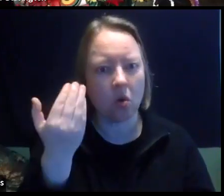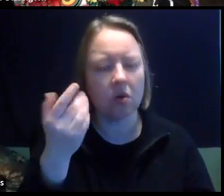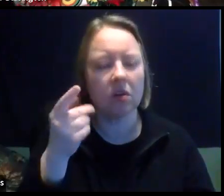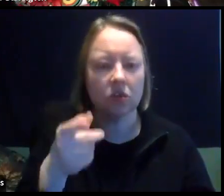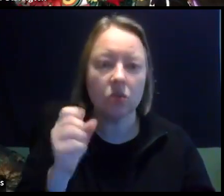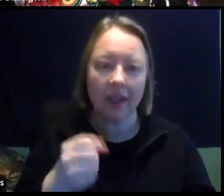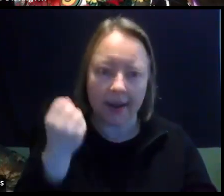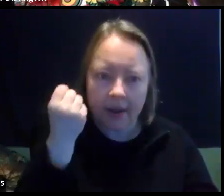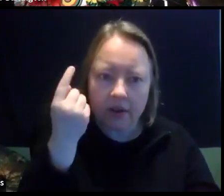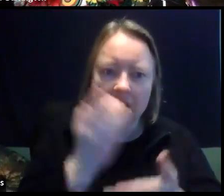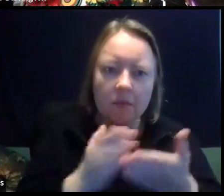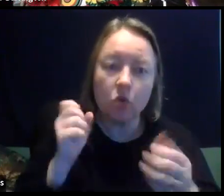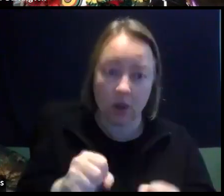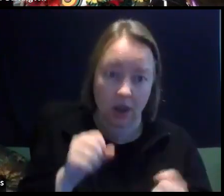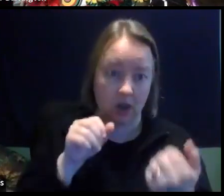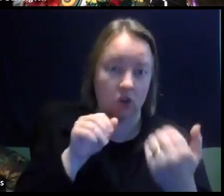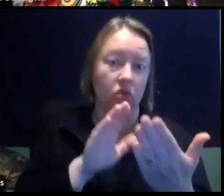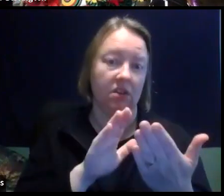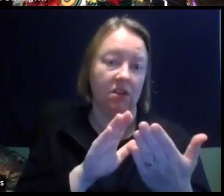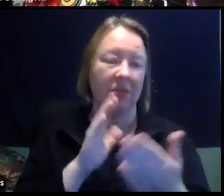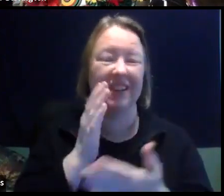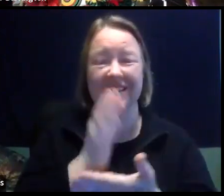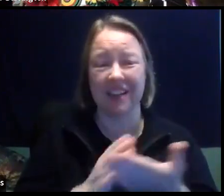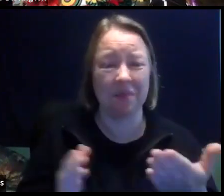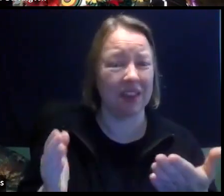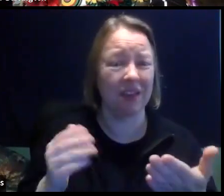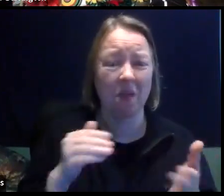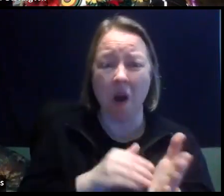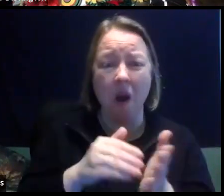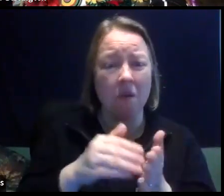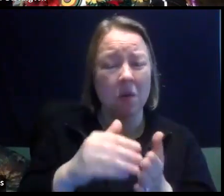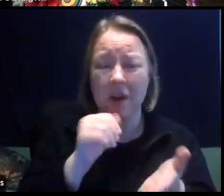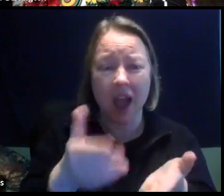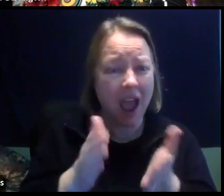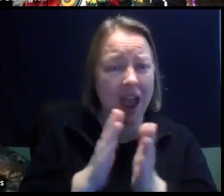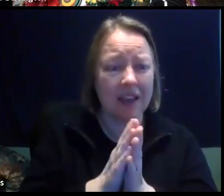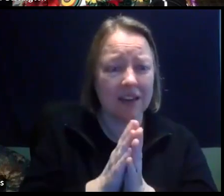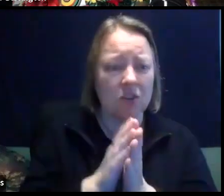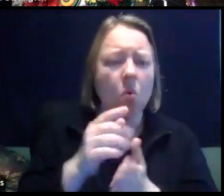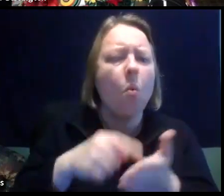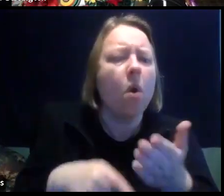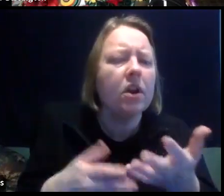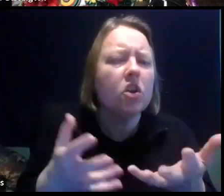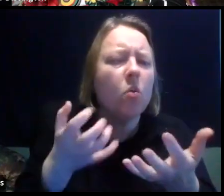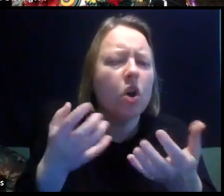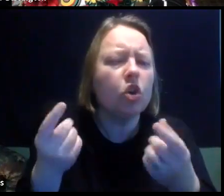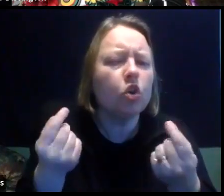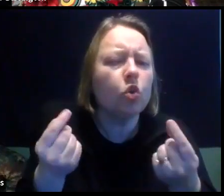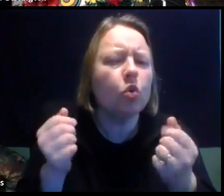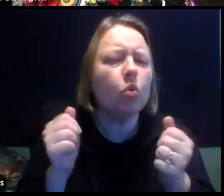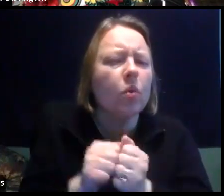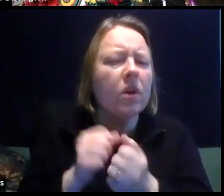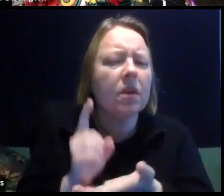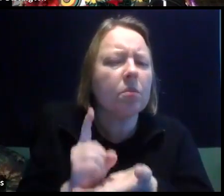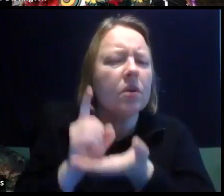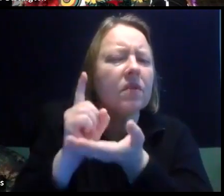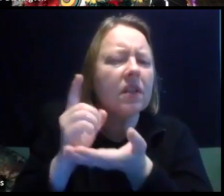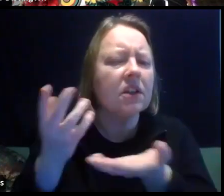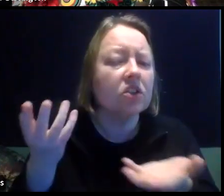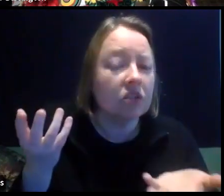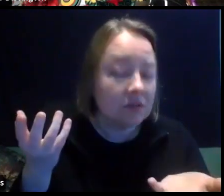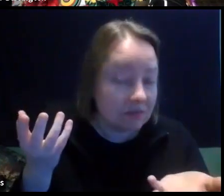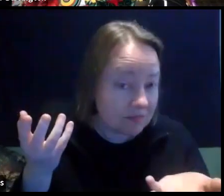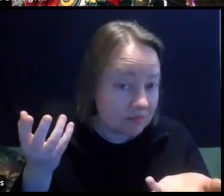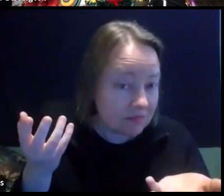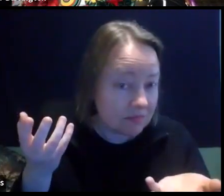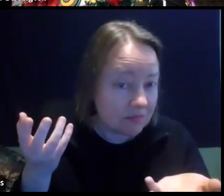you can address something. But something we're often not asking is, what do you want to do with it? I think